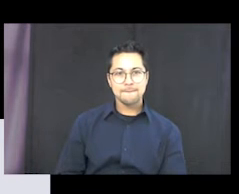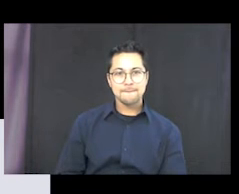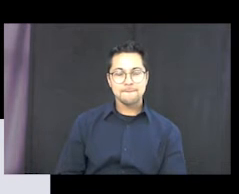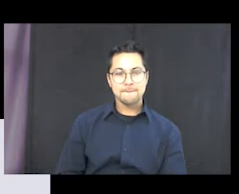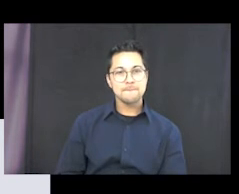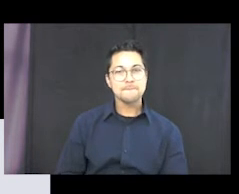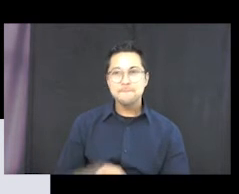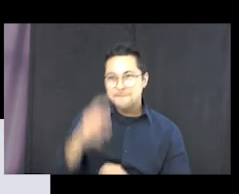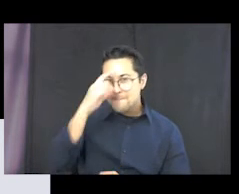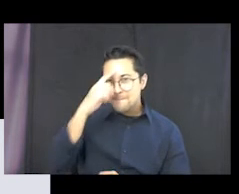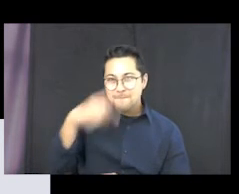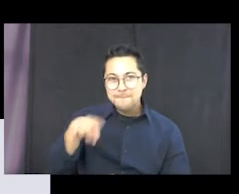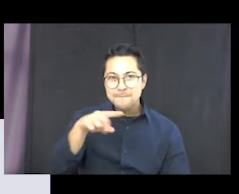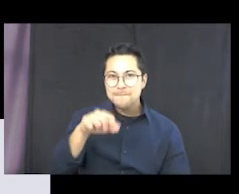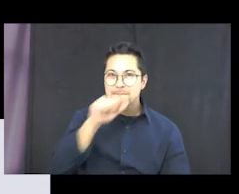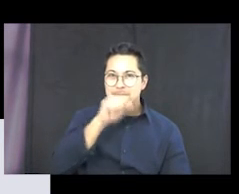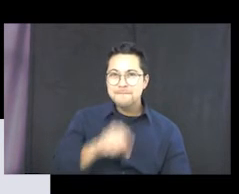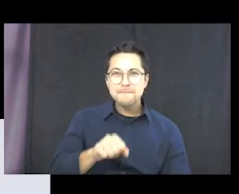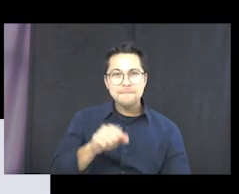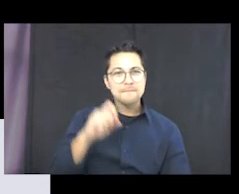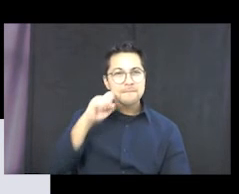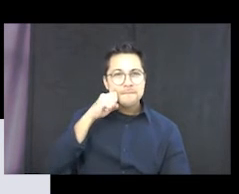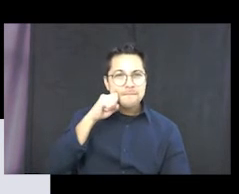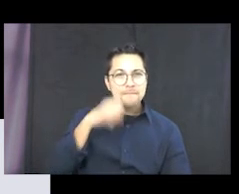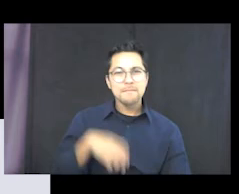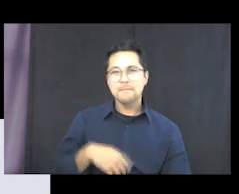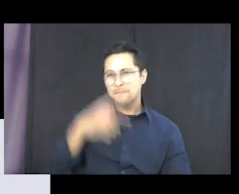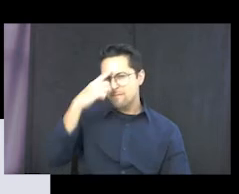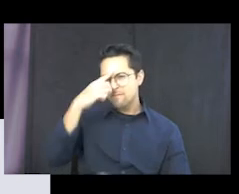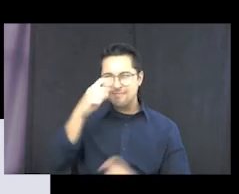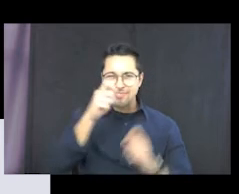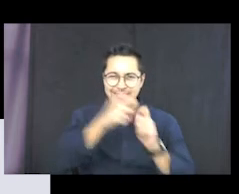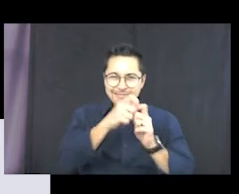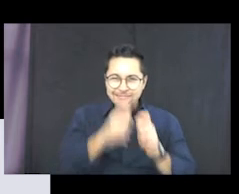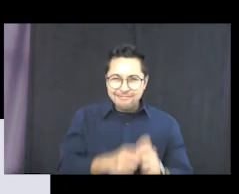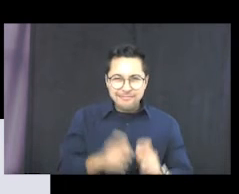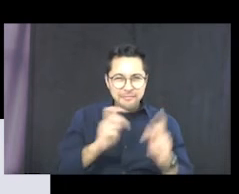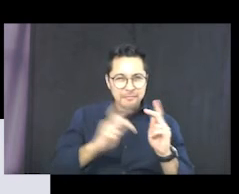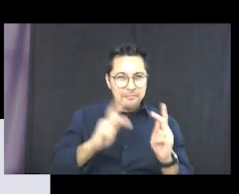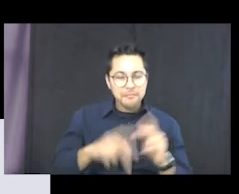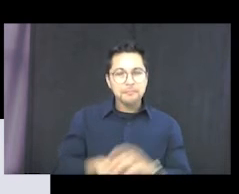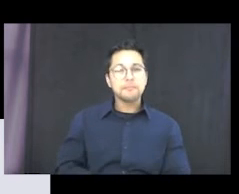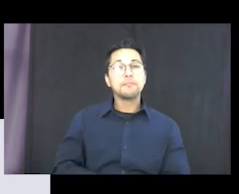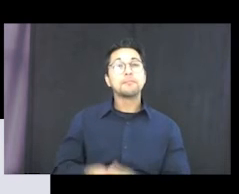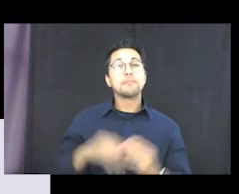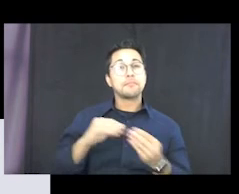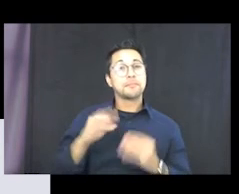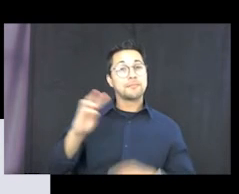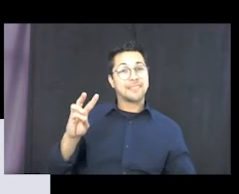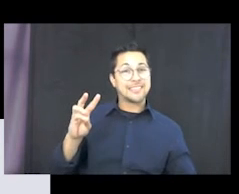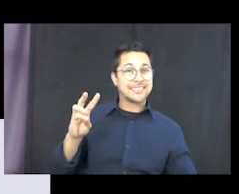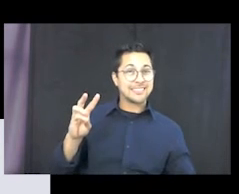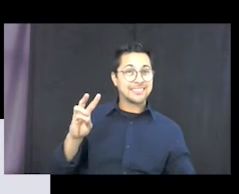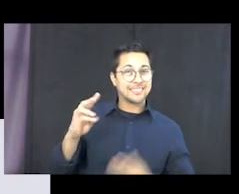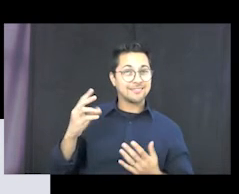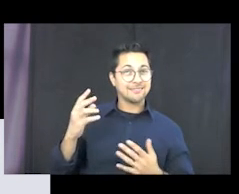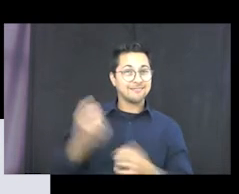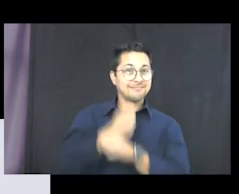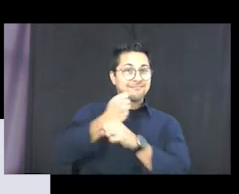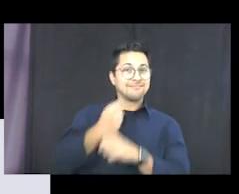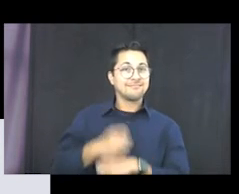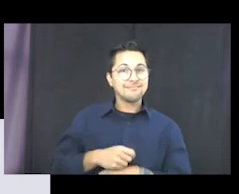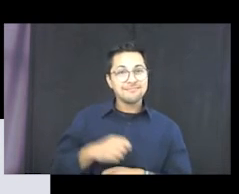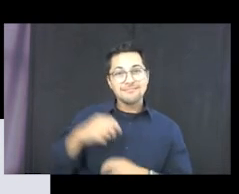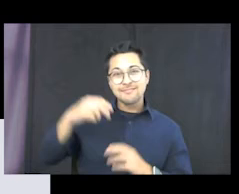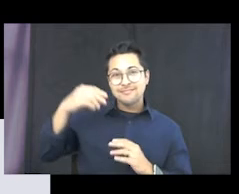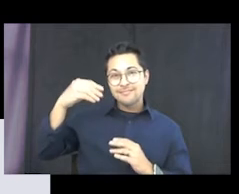For all you Apple lovers out there and for all you detail people, number 6 is the winner. The leaf and the